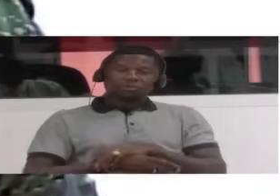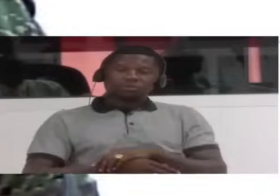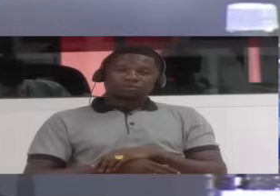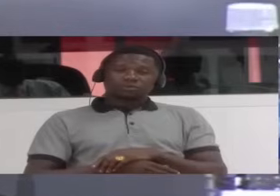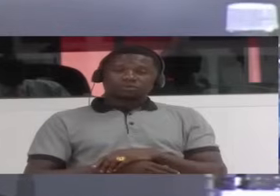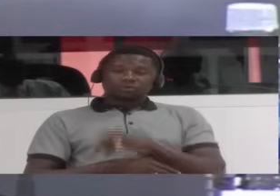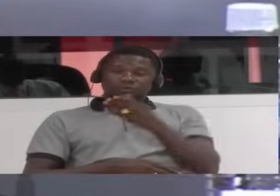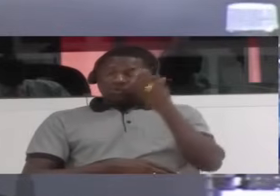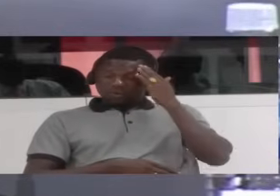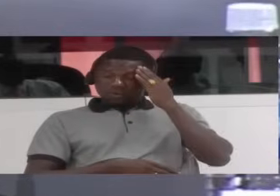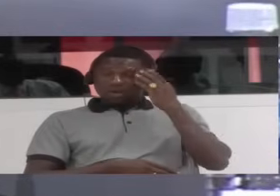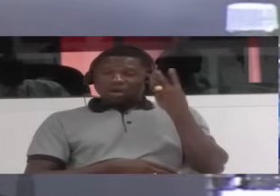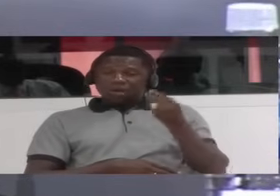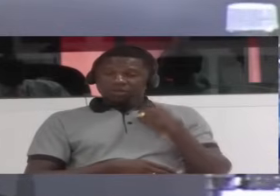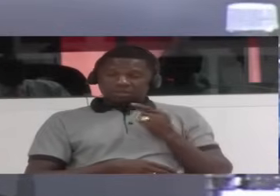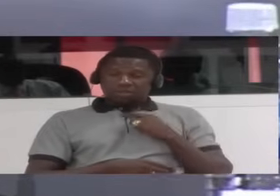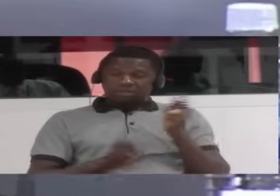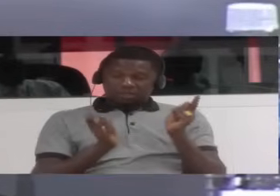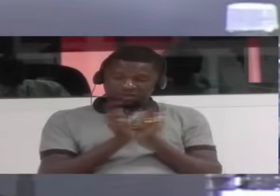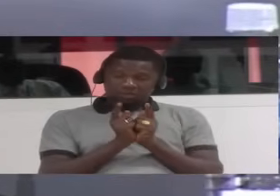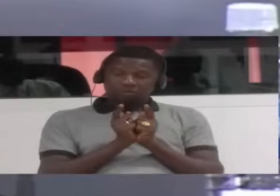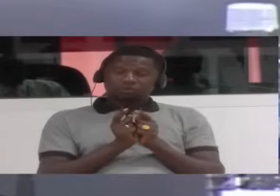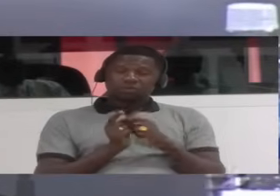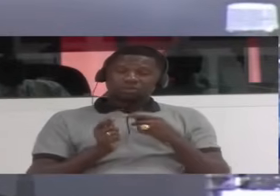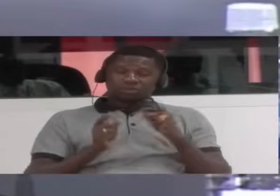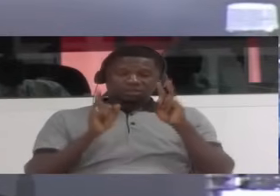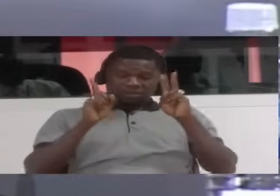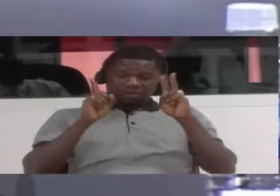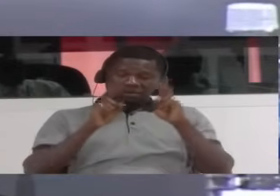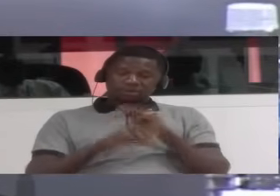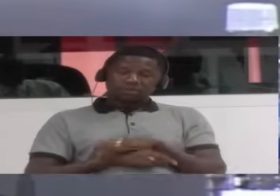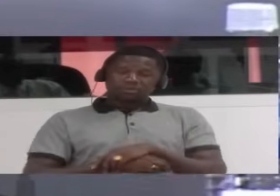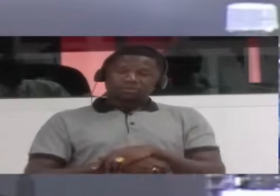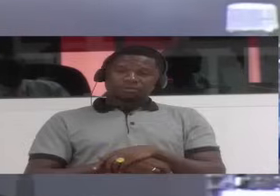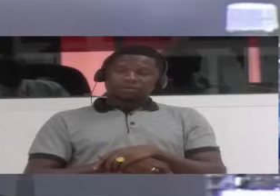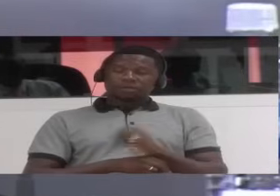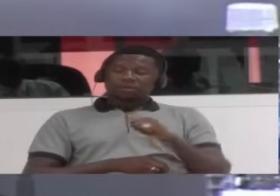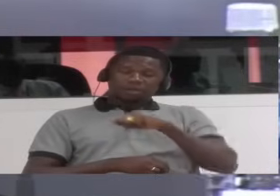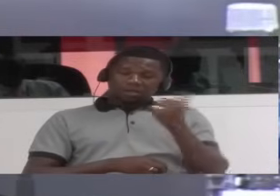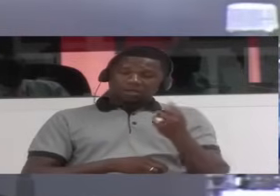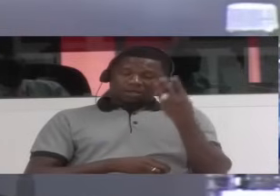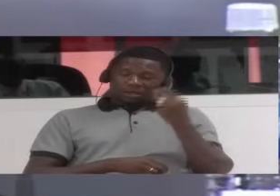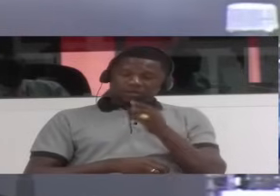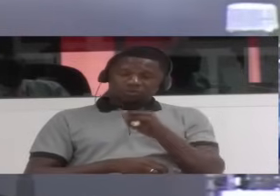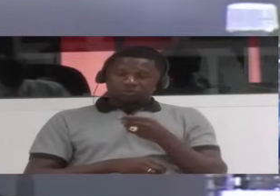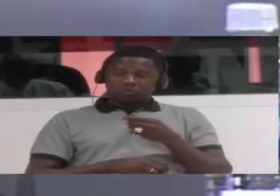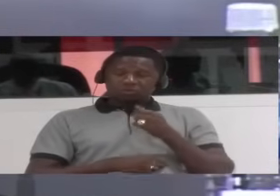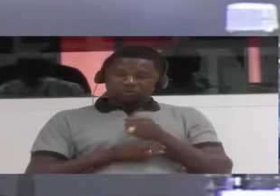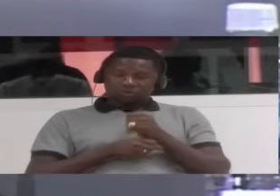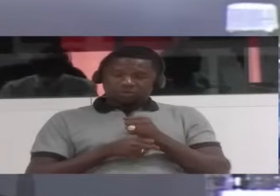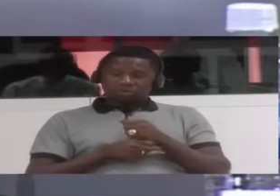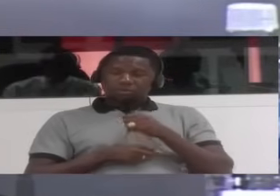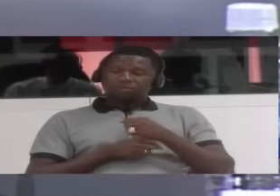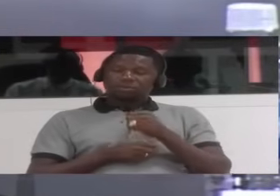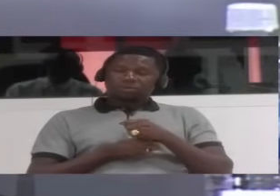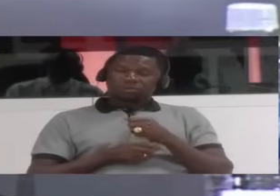how he came into contact with Jame and how he came to